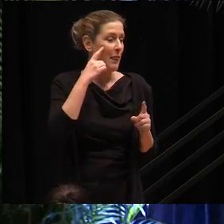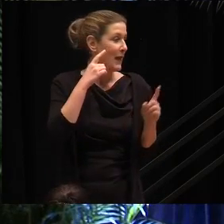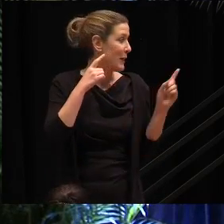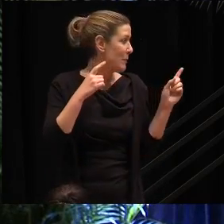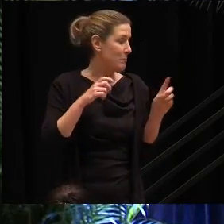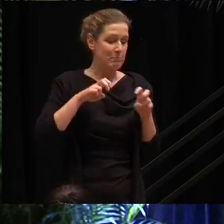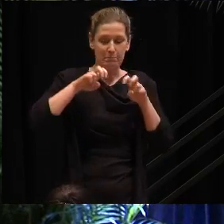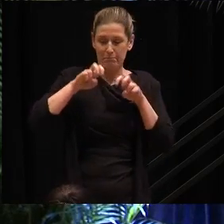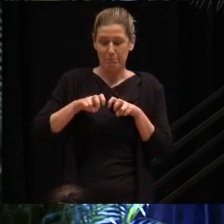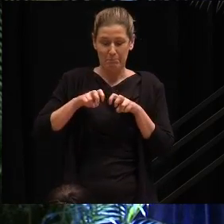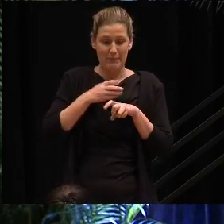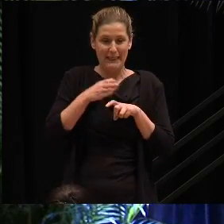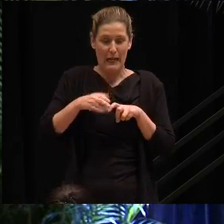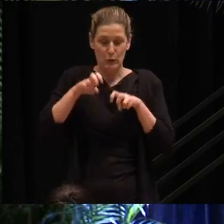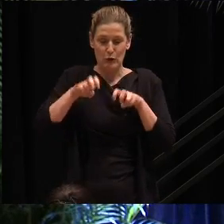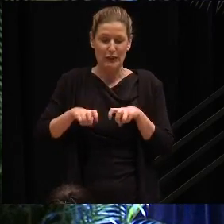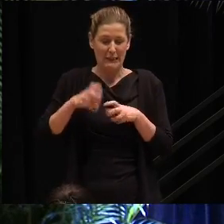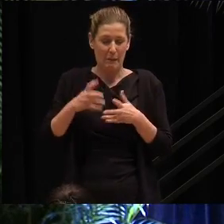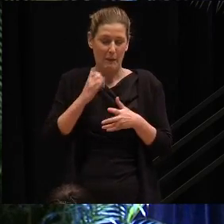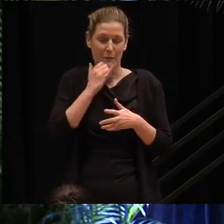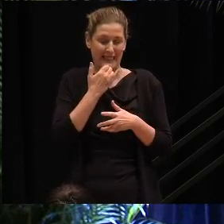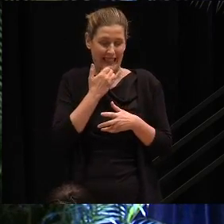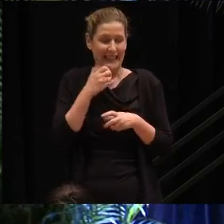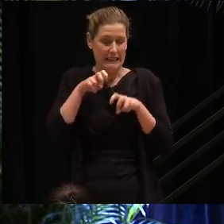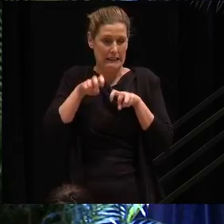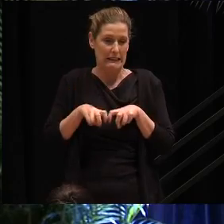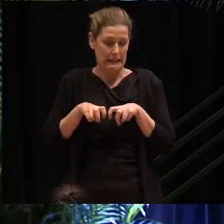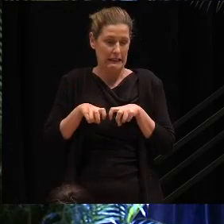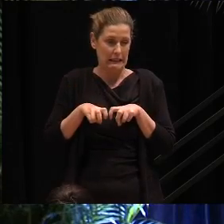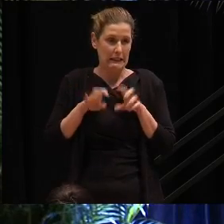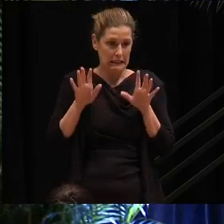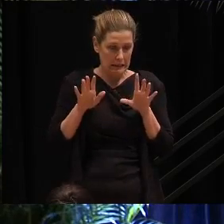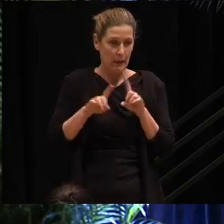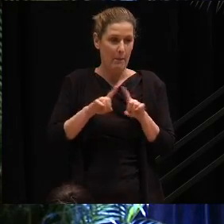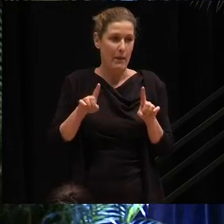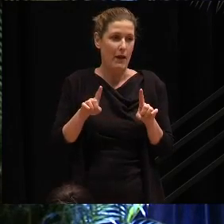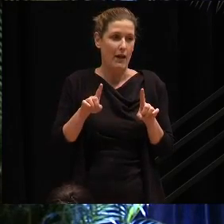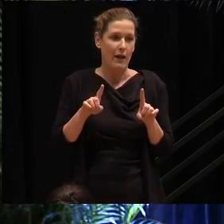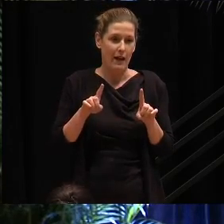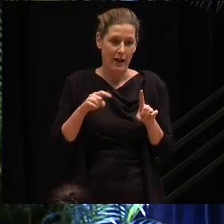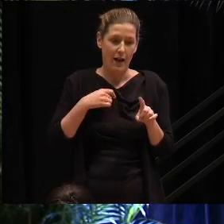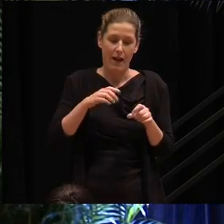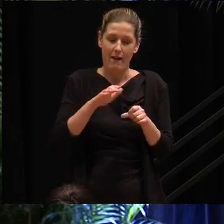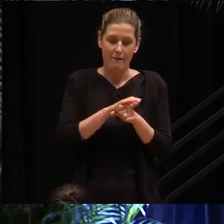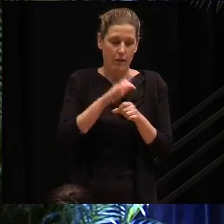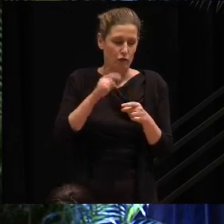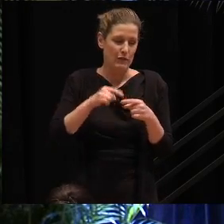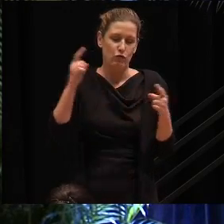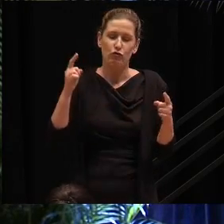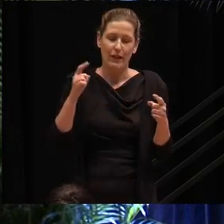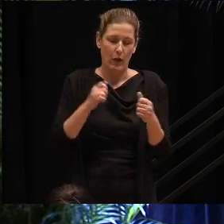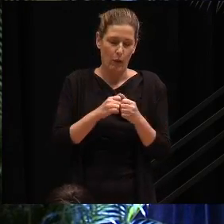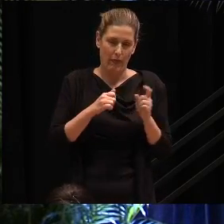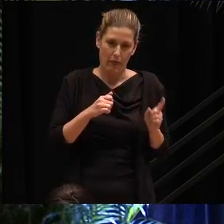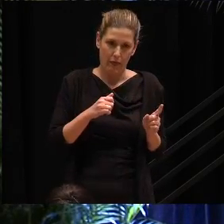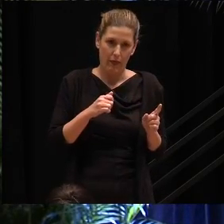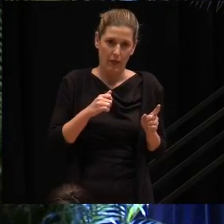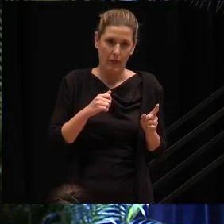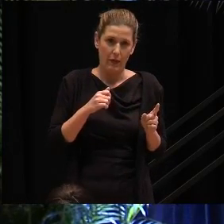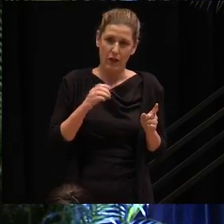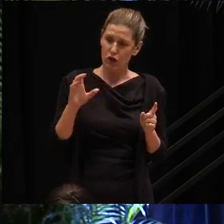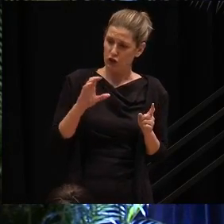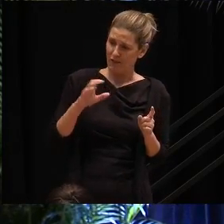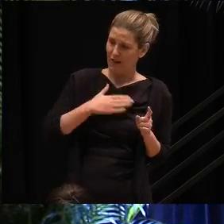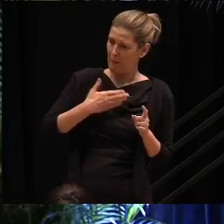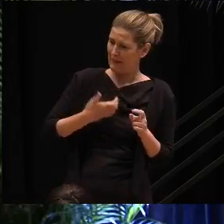next to each other might have been a mistake, but having said that, I completely disagree with her that conservatives are very upset